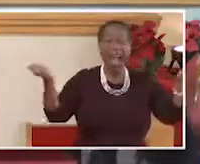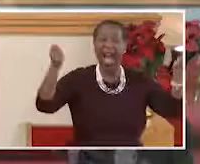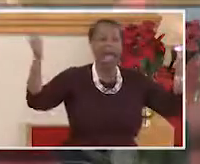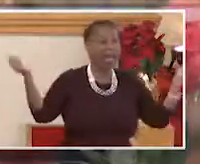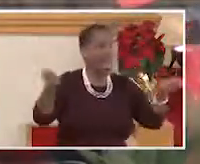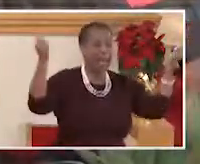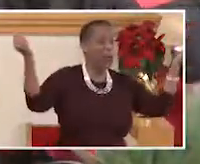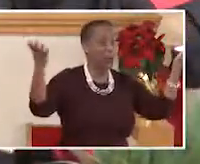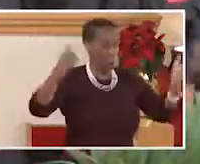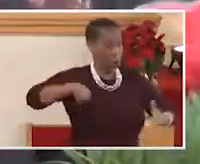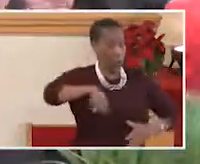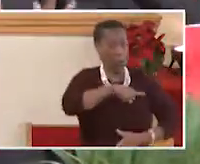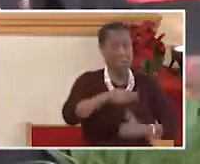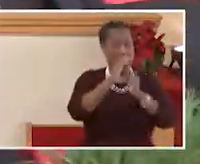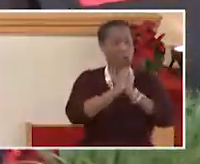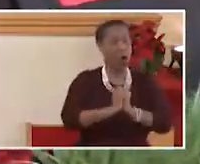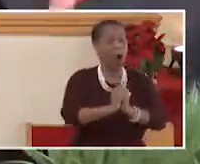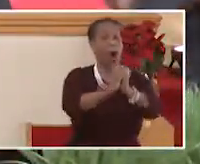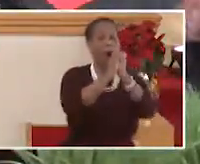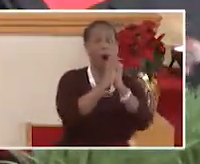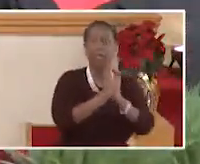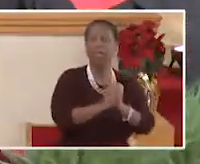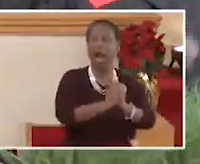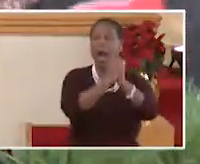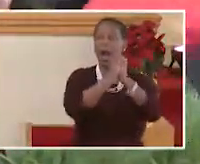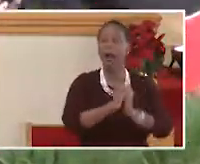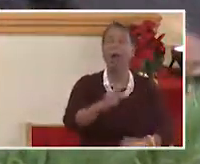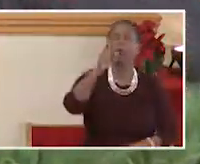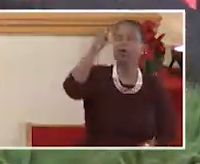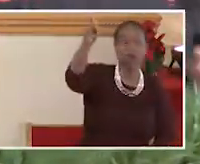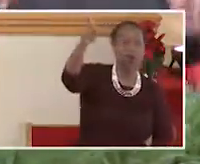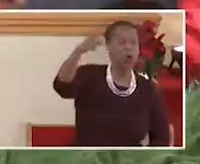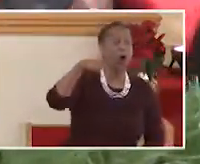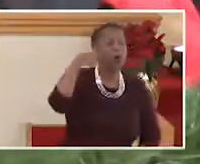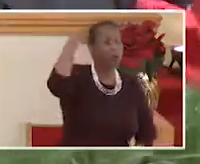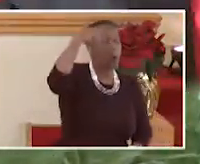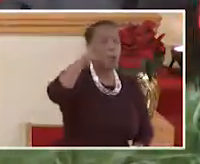Hallelujah, hallelujah. We worship you.